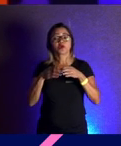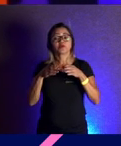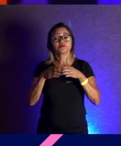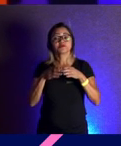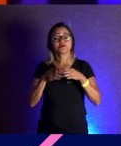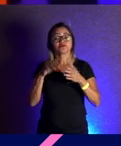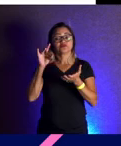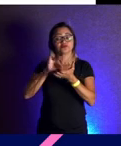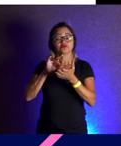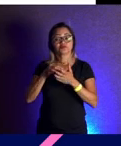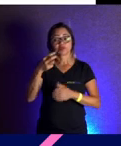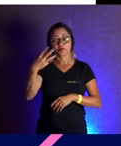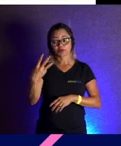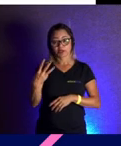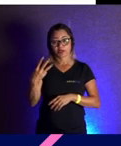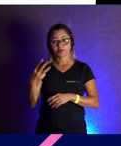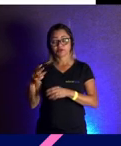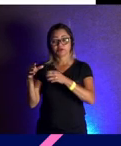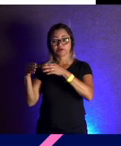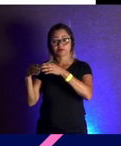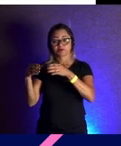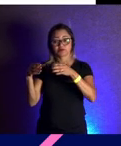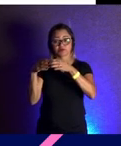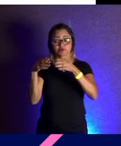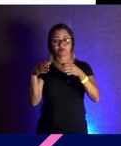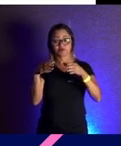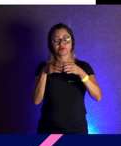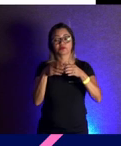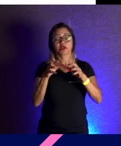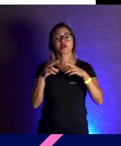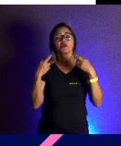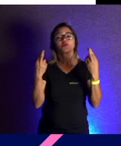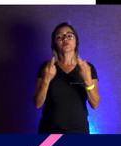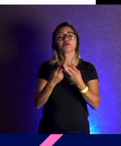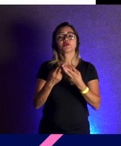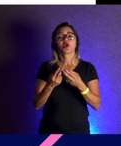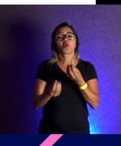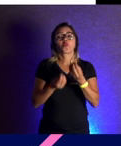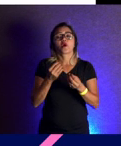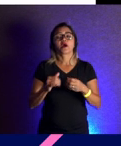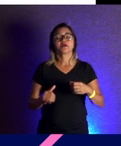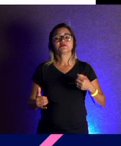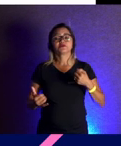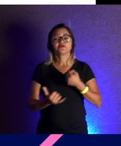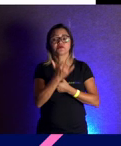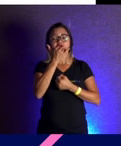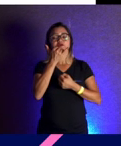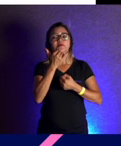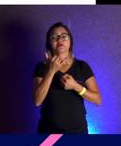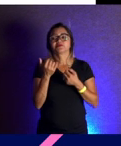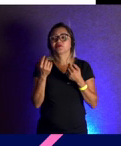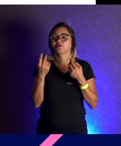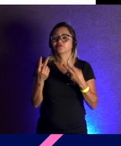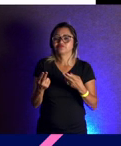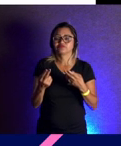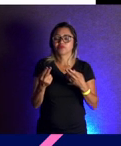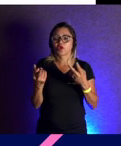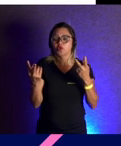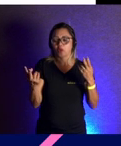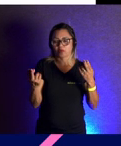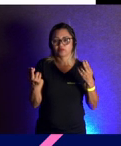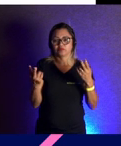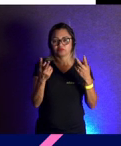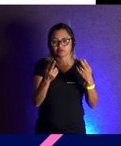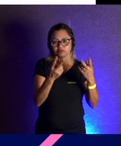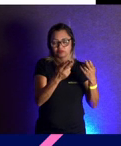the data sets to determine which victims are in the same or different data sets. We group the case and we link the same people